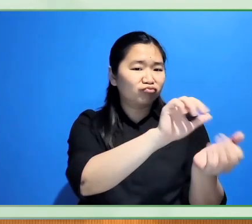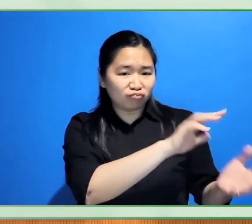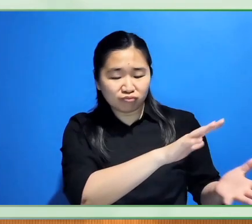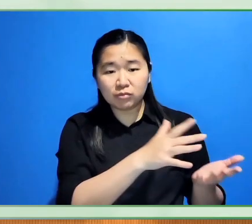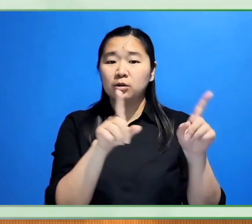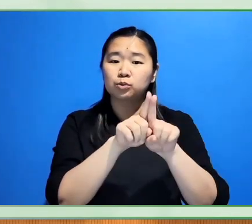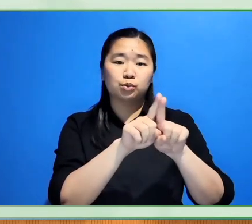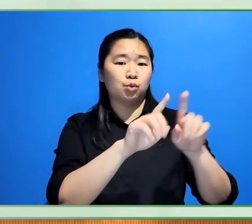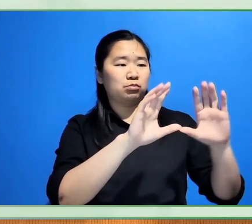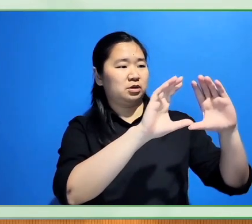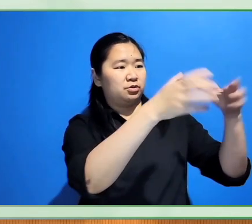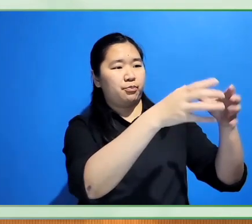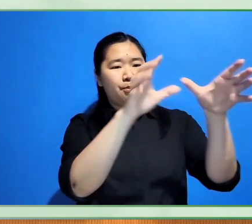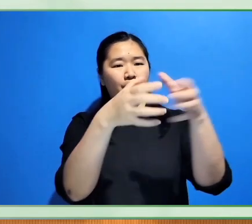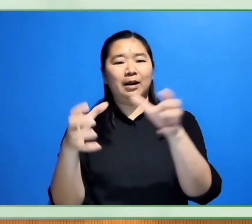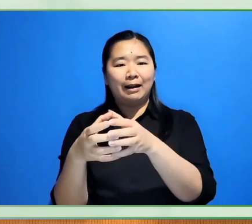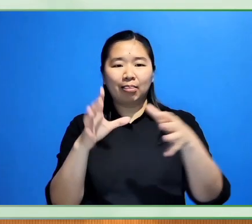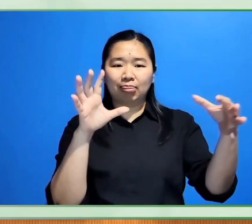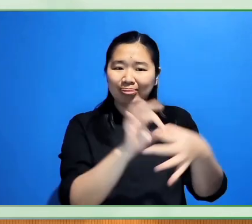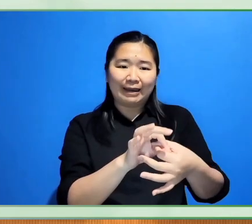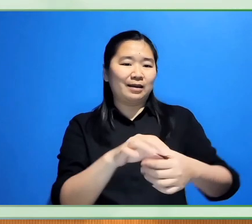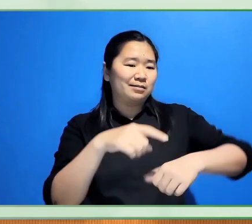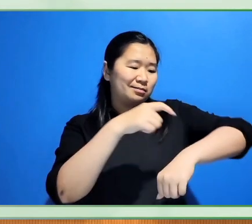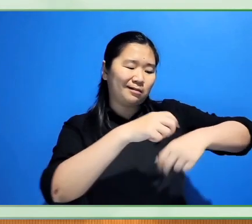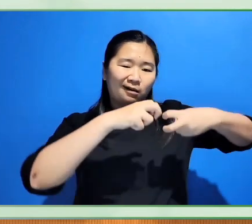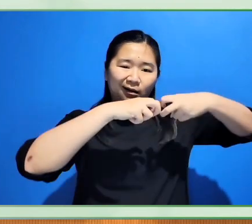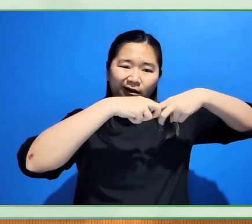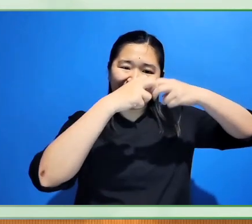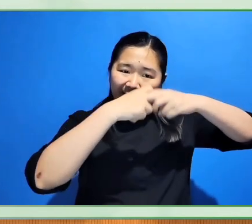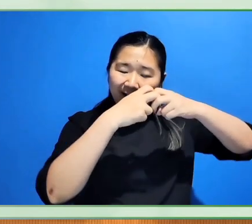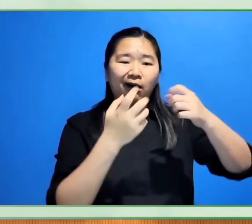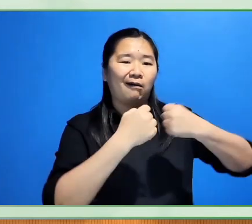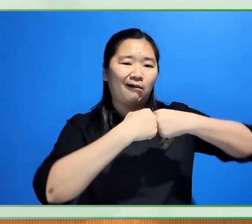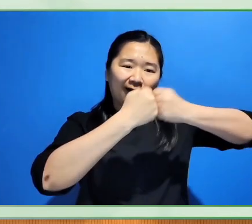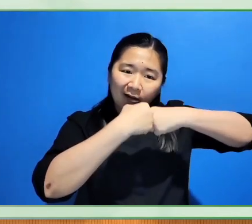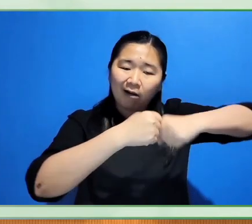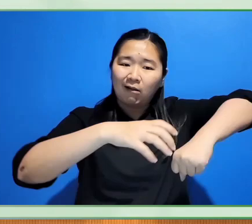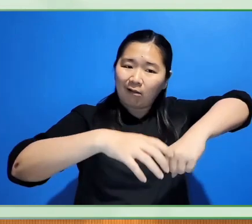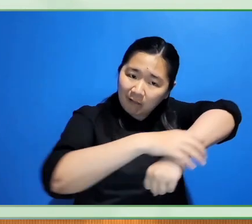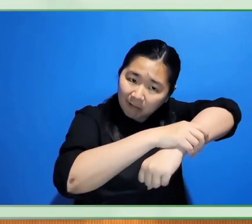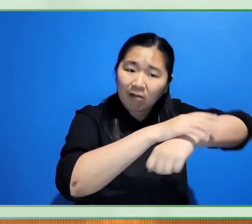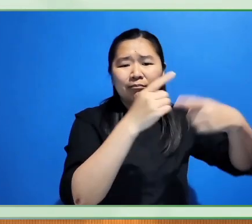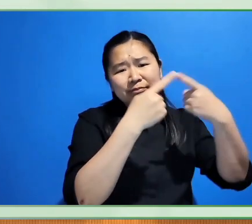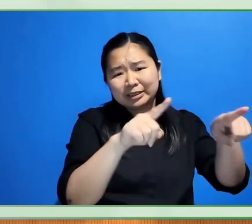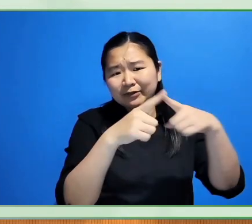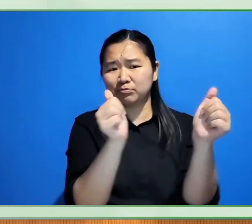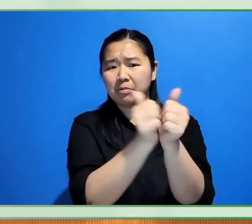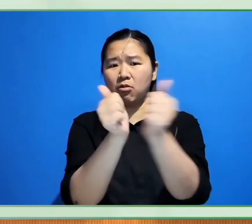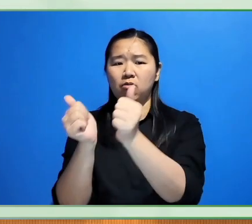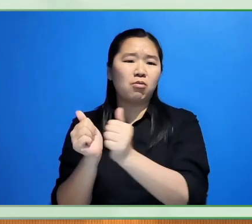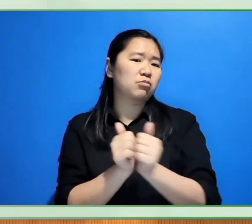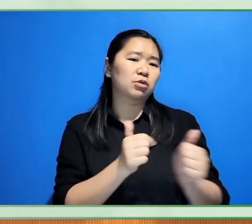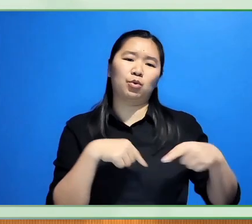because they are the ones who are actually fitting the patients. We are not able to do that from our warehouse in Westchester. We are